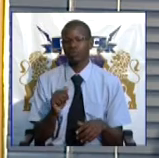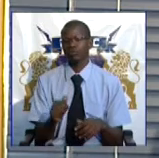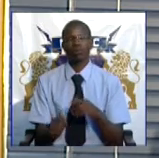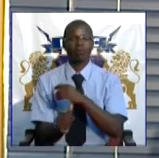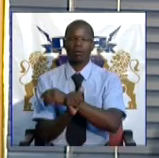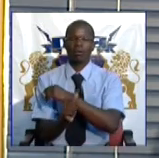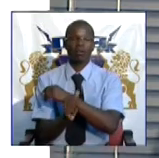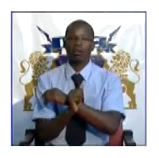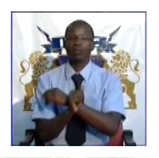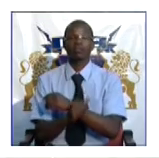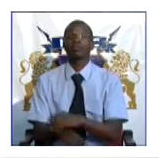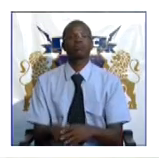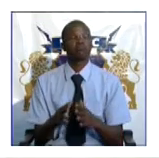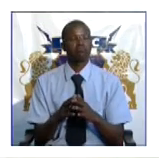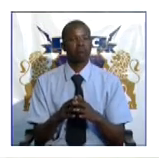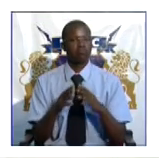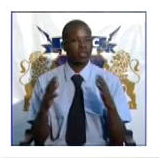then ignoring them.